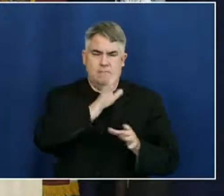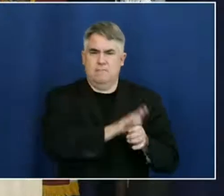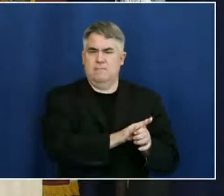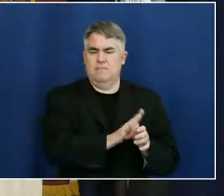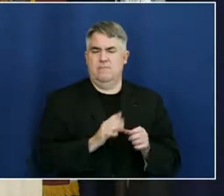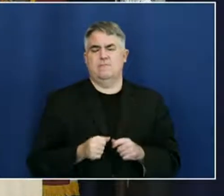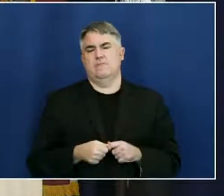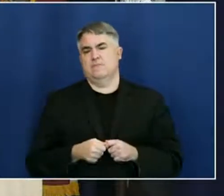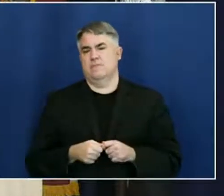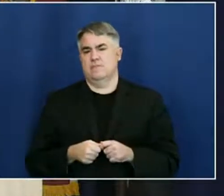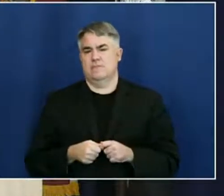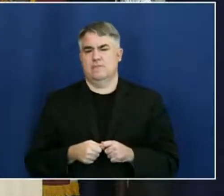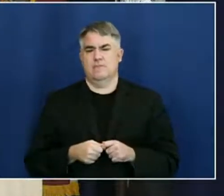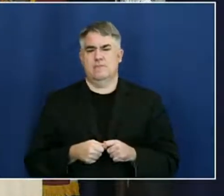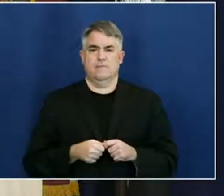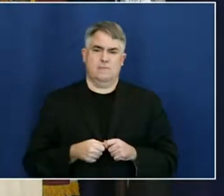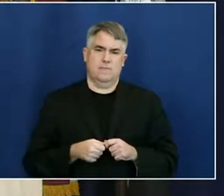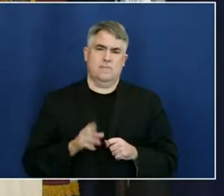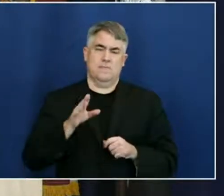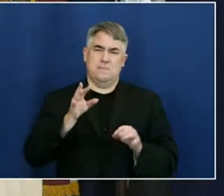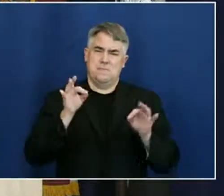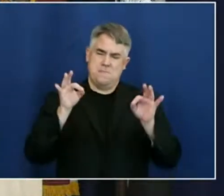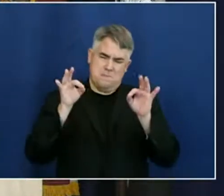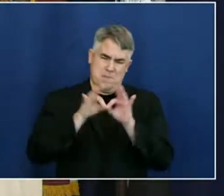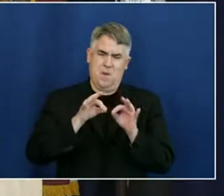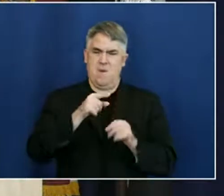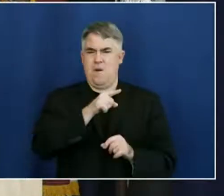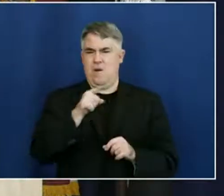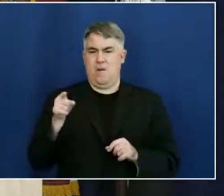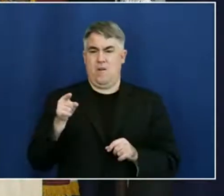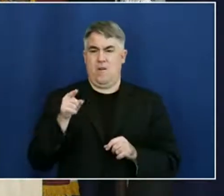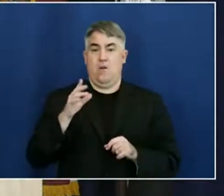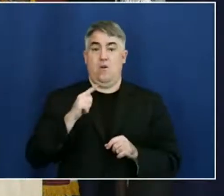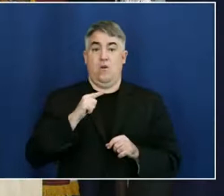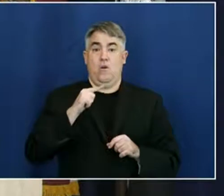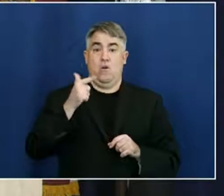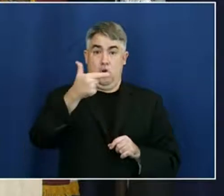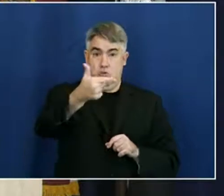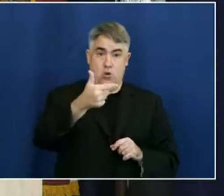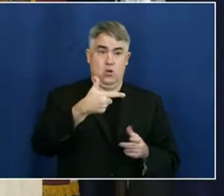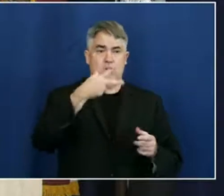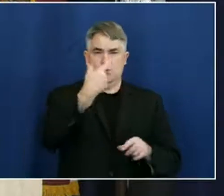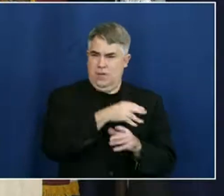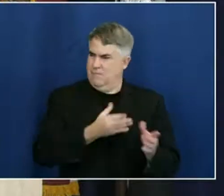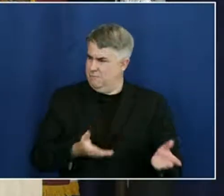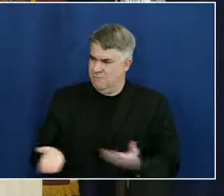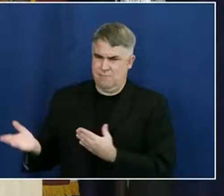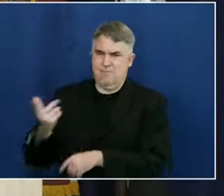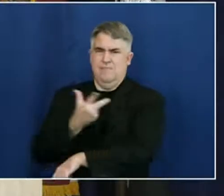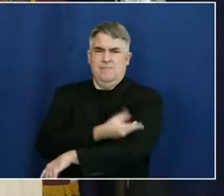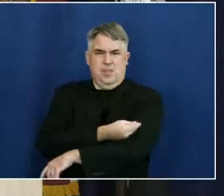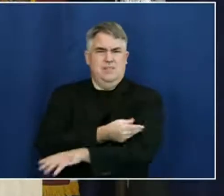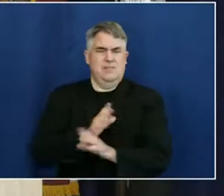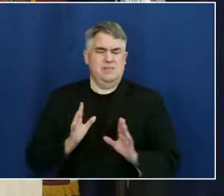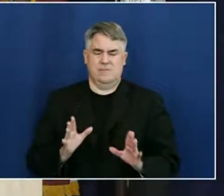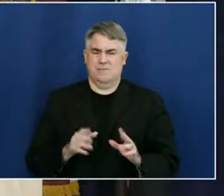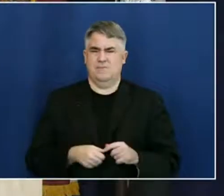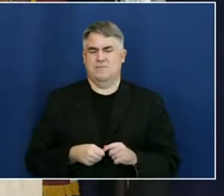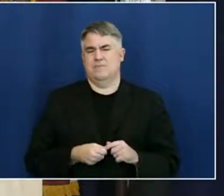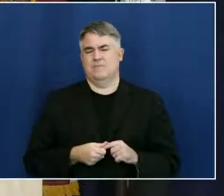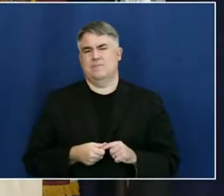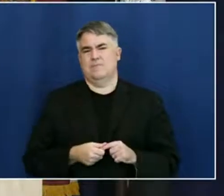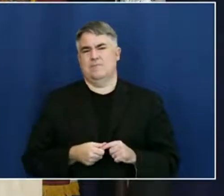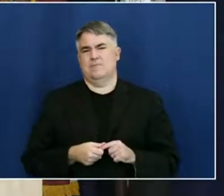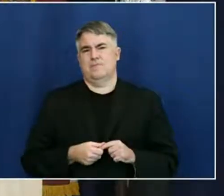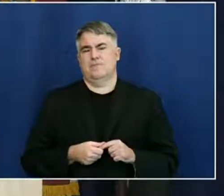emphasize the importance as people's turn comes up, that we want them to get vaccinated. Also important to mention that this, for